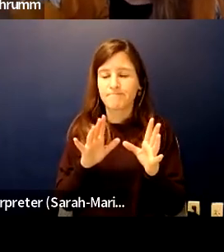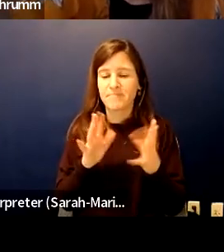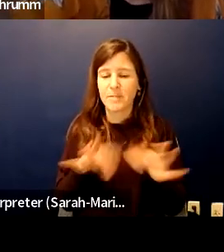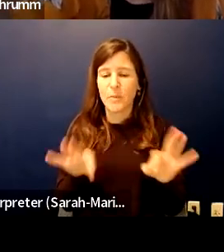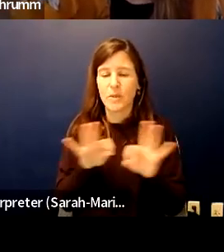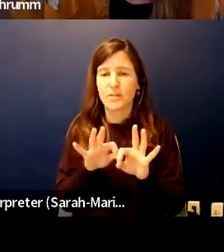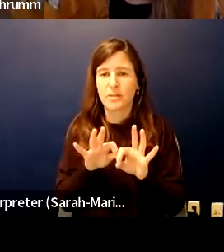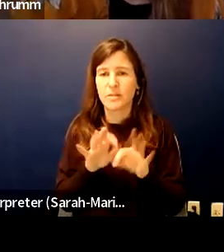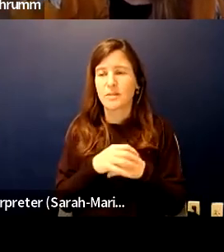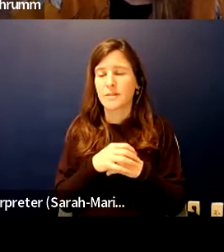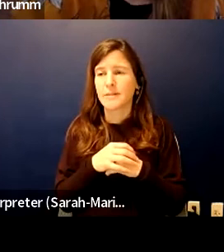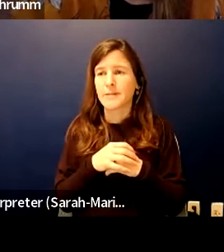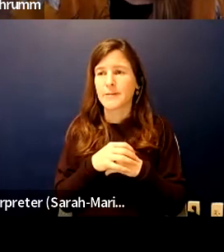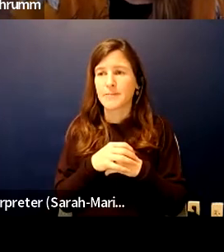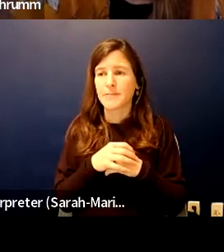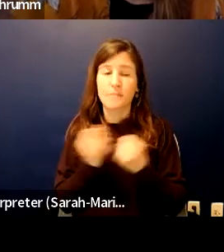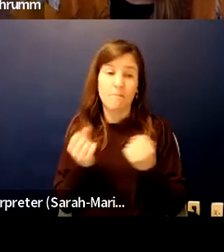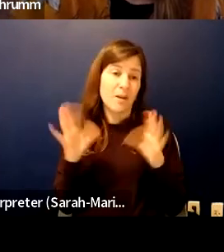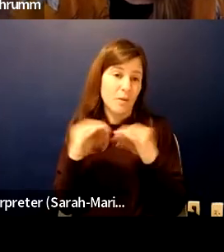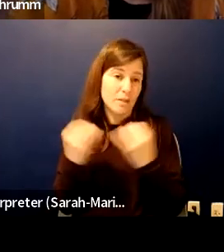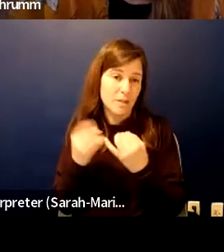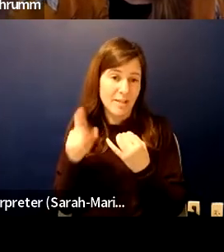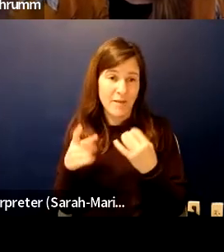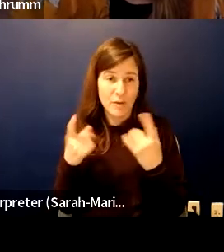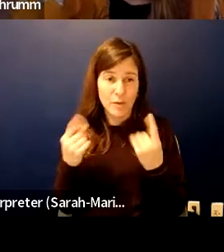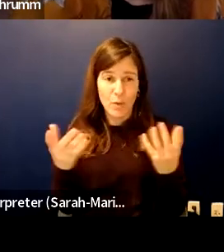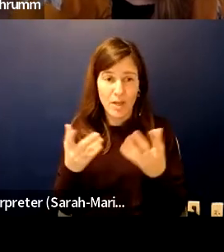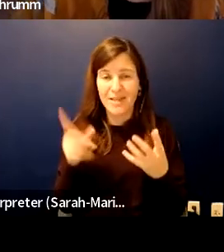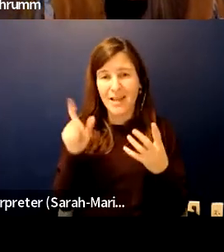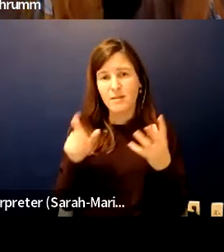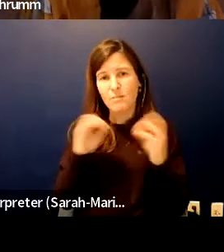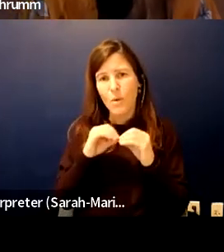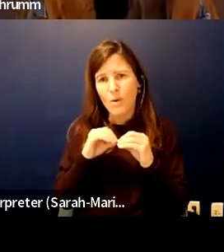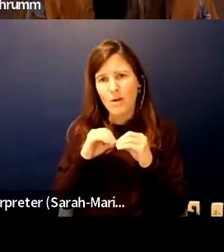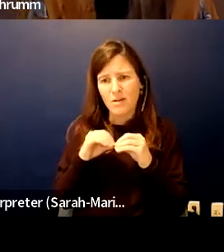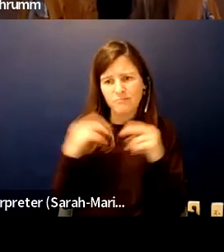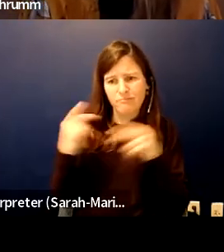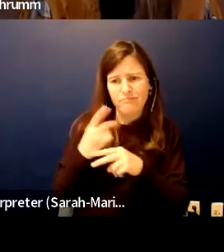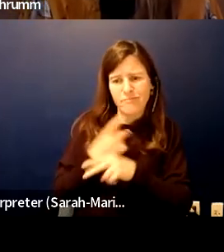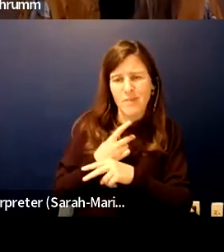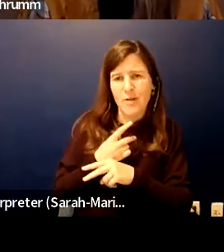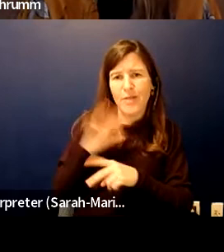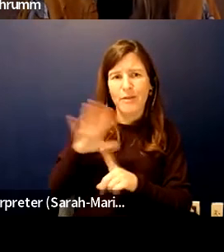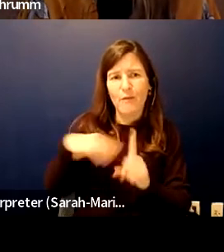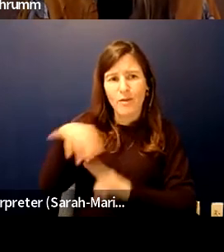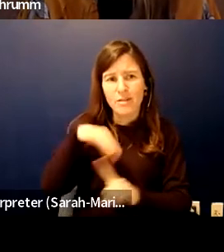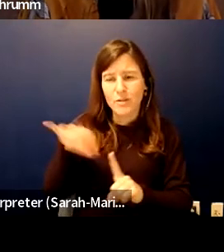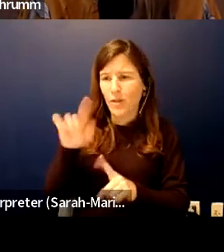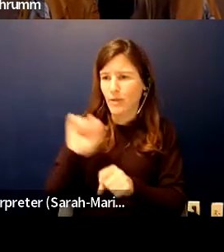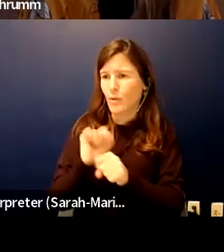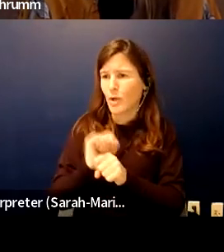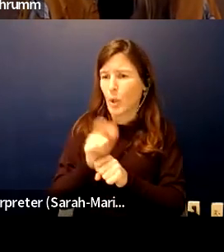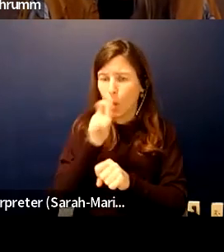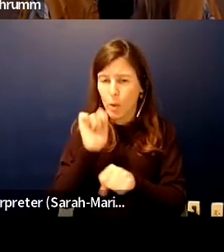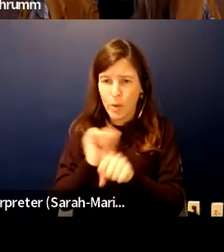I think you have to really, a lot of organizations have to do a lot more work to understand the context that they're working in, not in terms of the, you